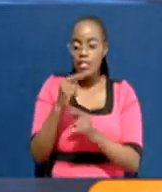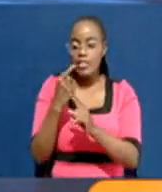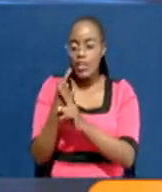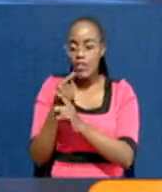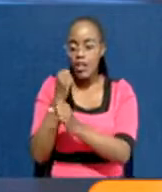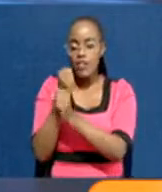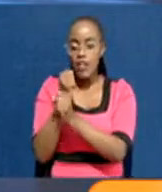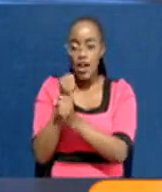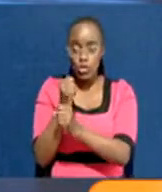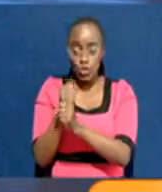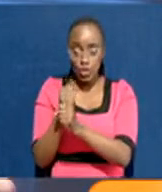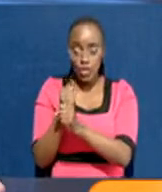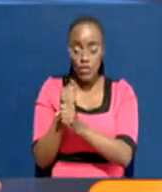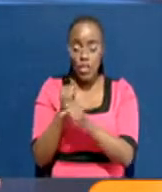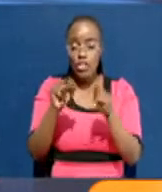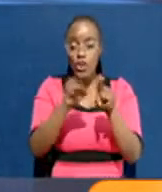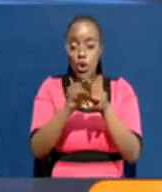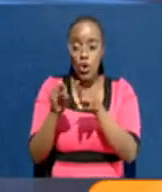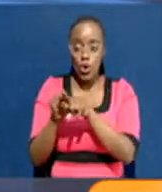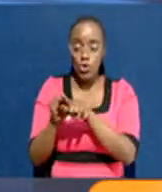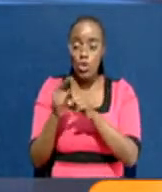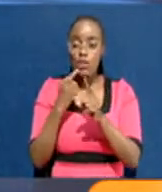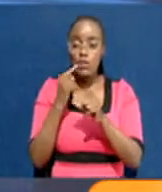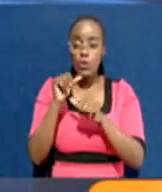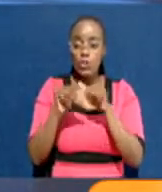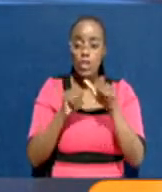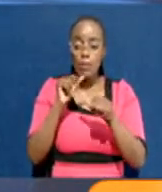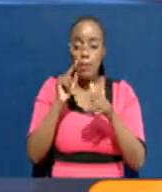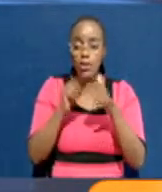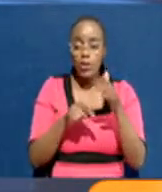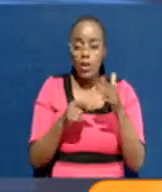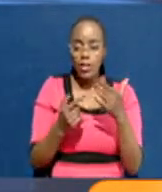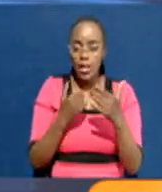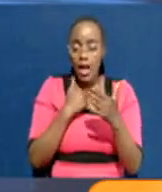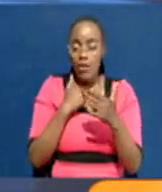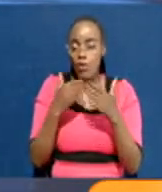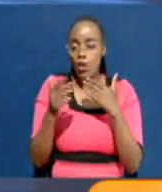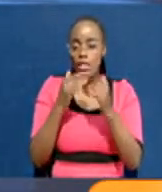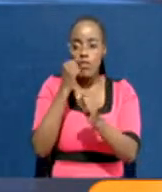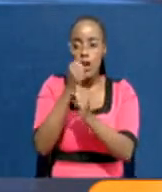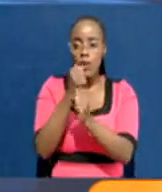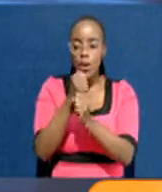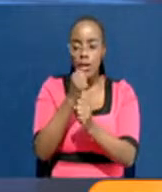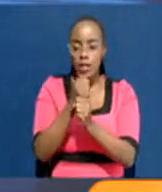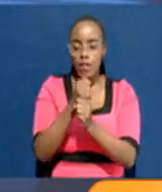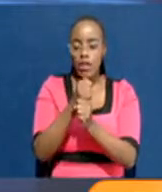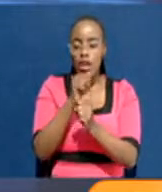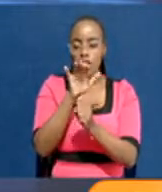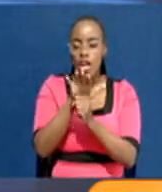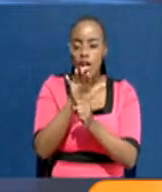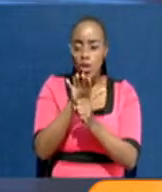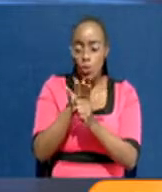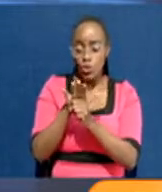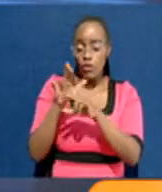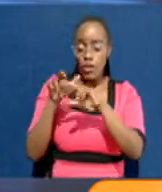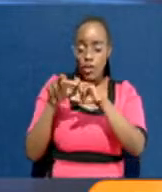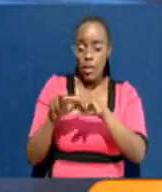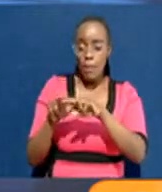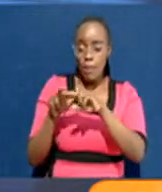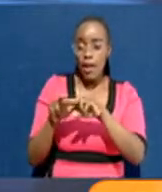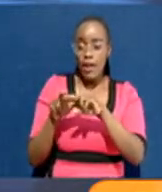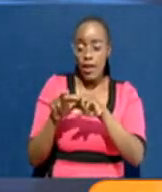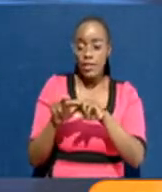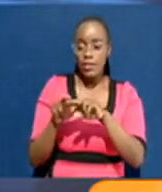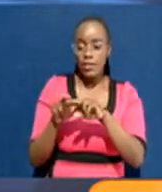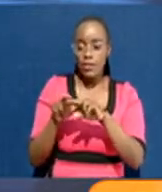manufacturing, and also, as I talked about the digital lending that we do, A lot of parents depend on that to pay school fees for their